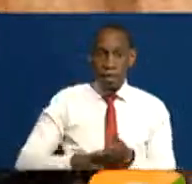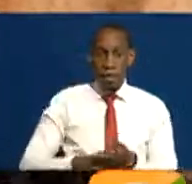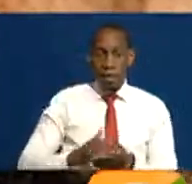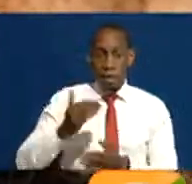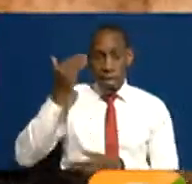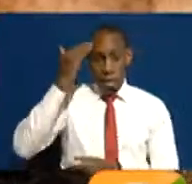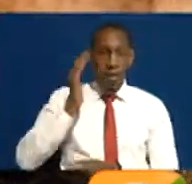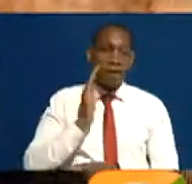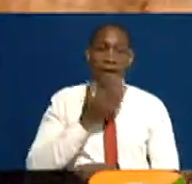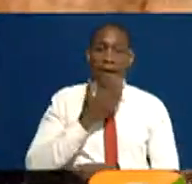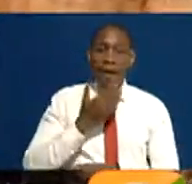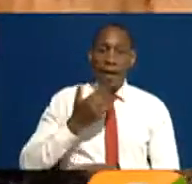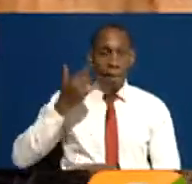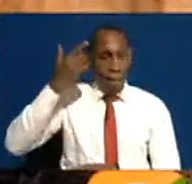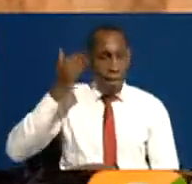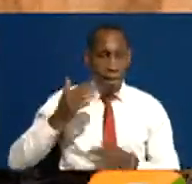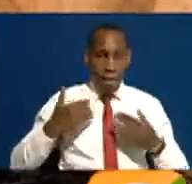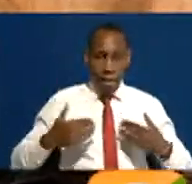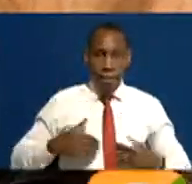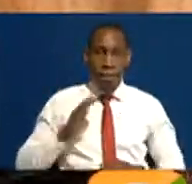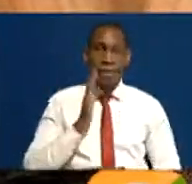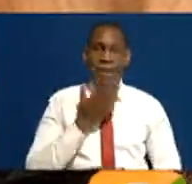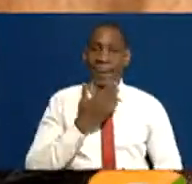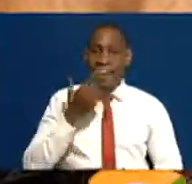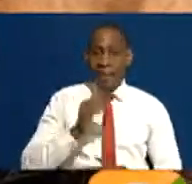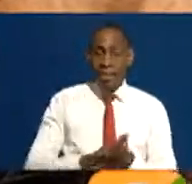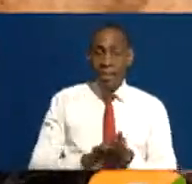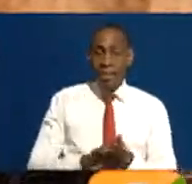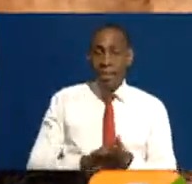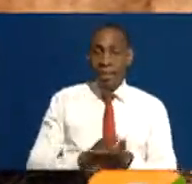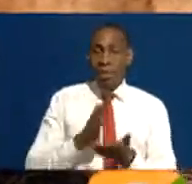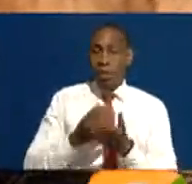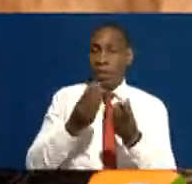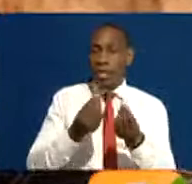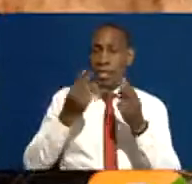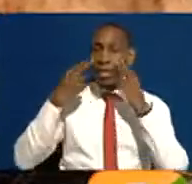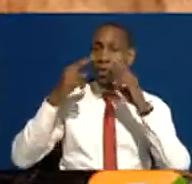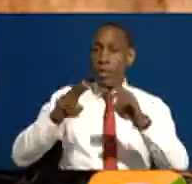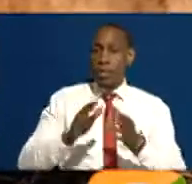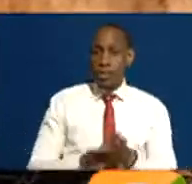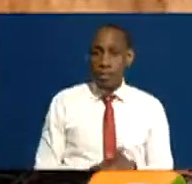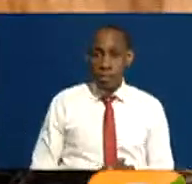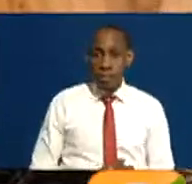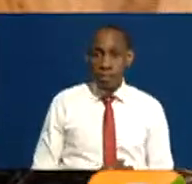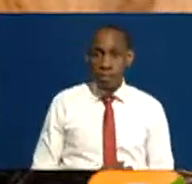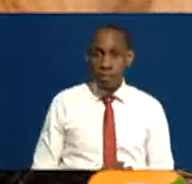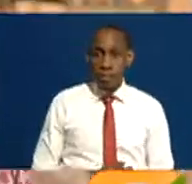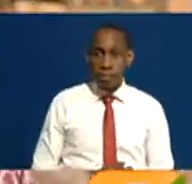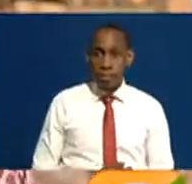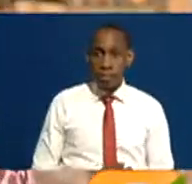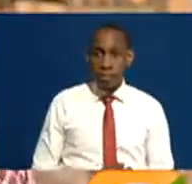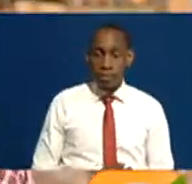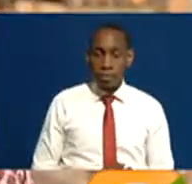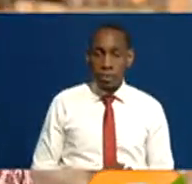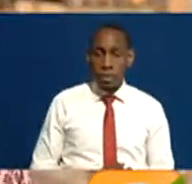head and white body, it is definitely hard to miss. We have about 36.